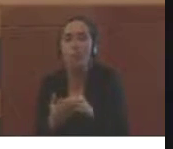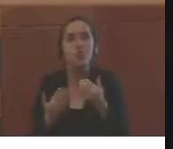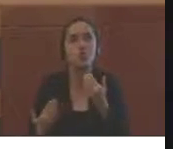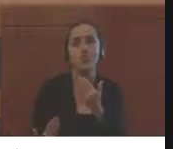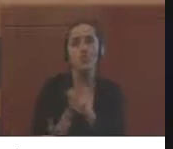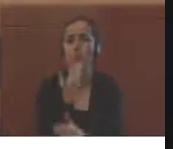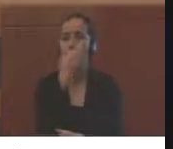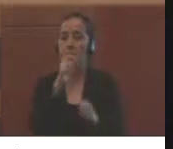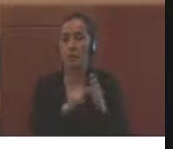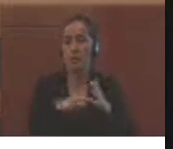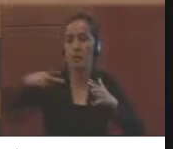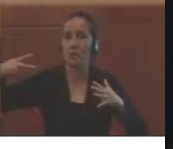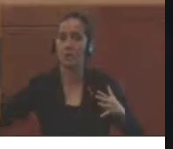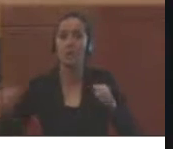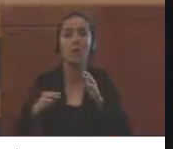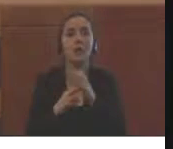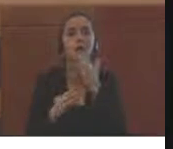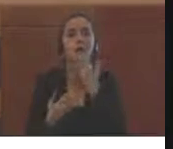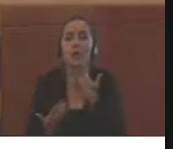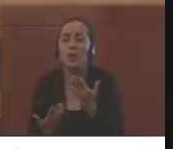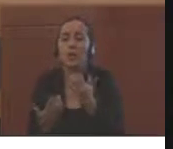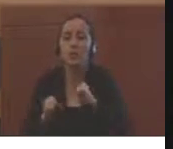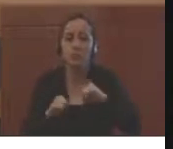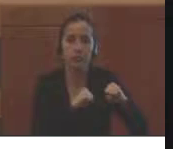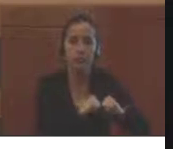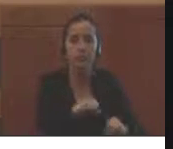risk management decision-making.